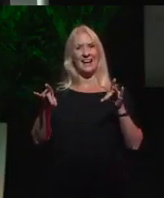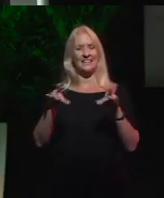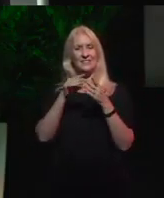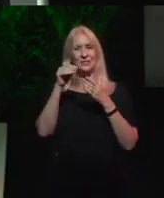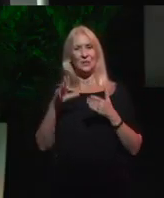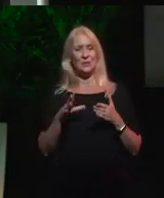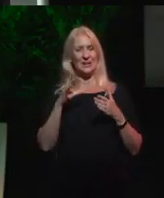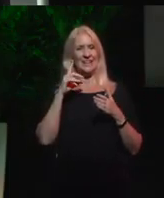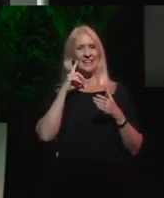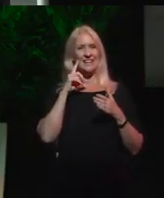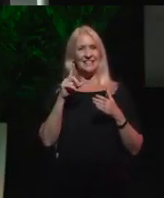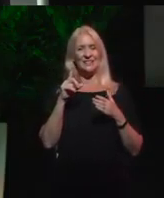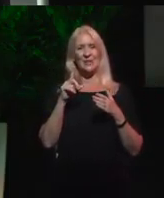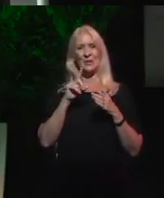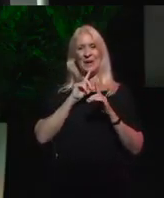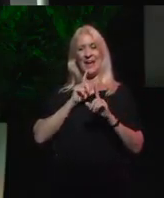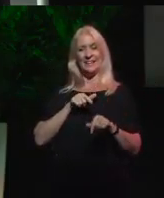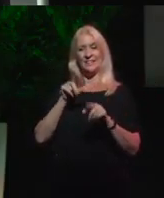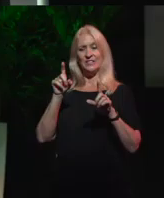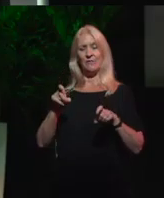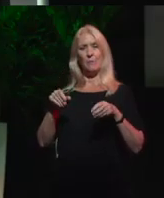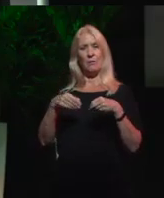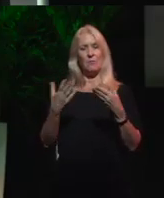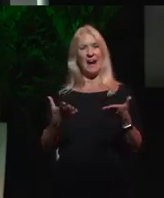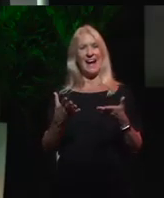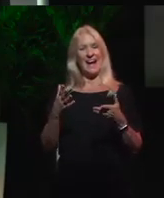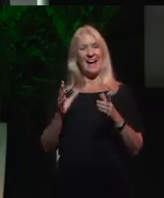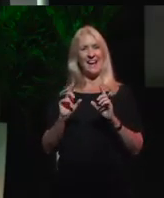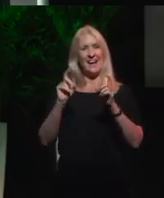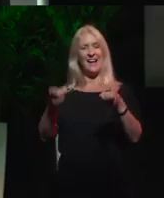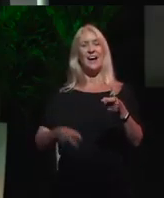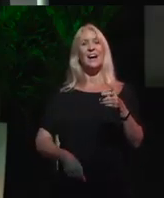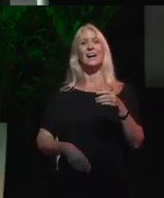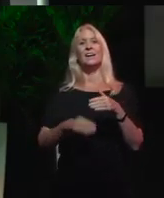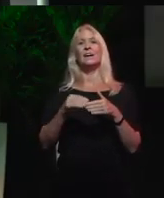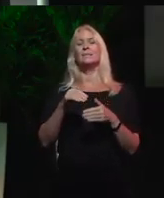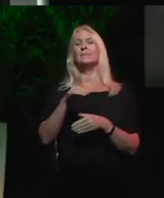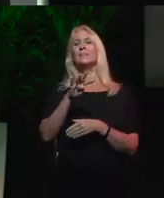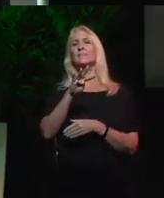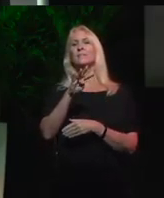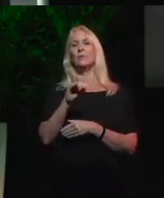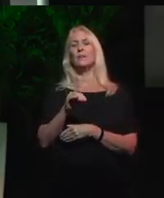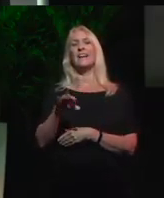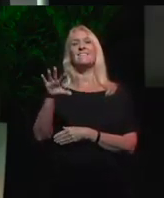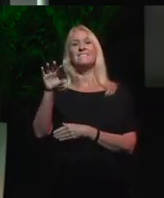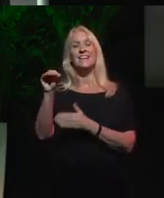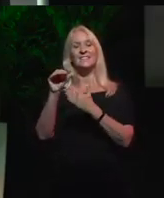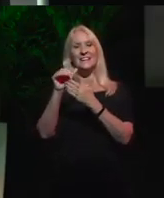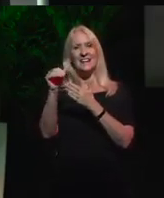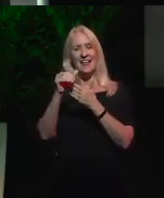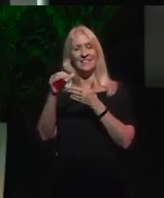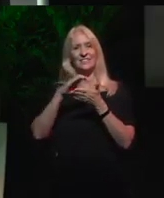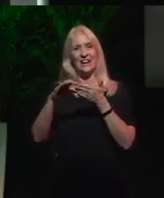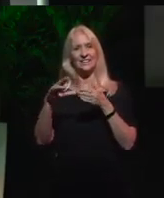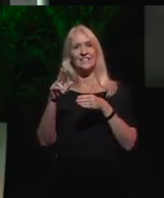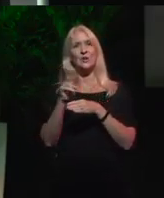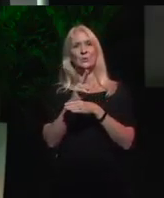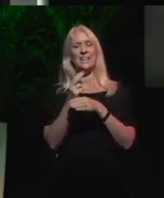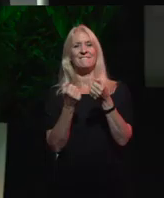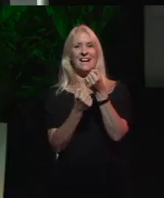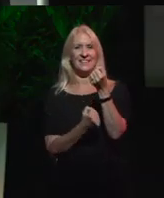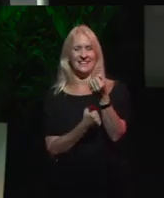the survey. We're going to provide up to 40 $50 checks to students using foundation